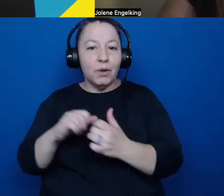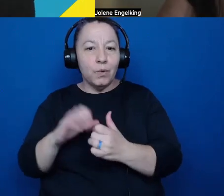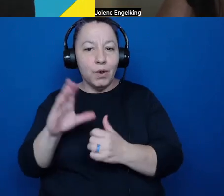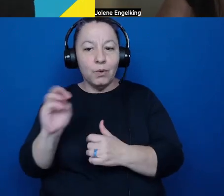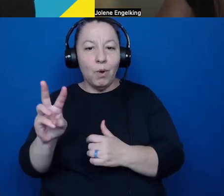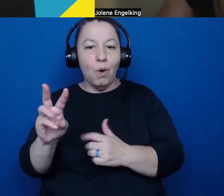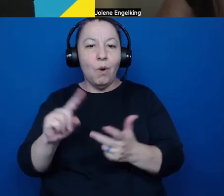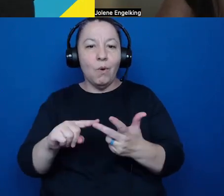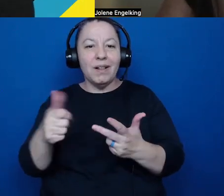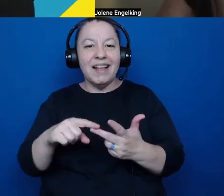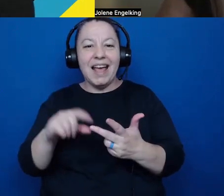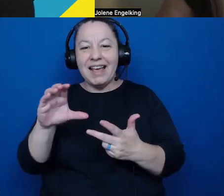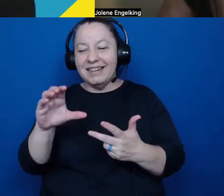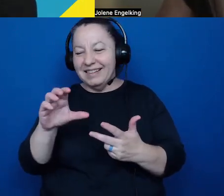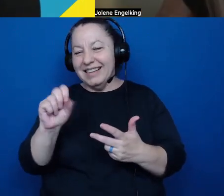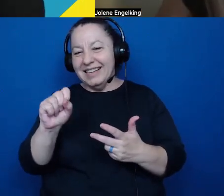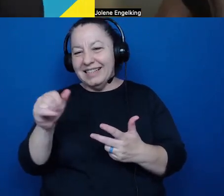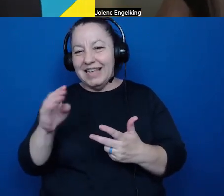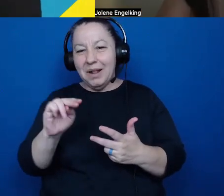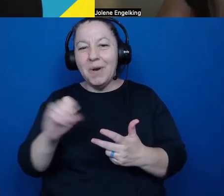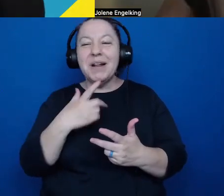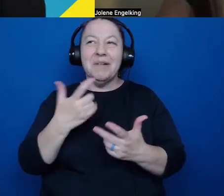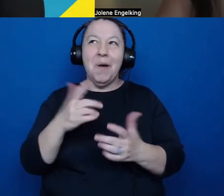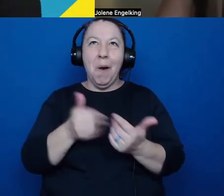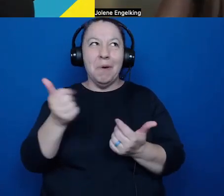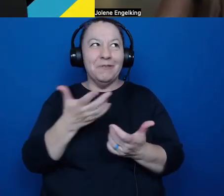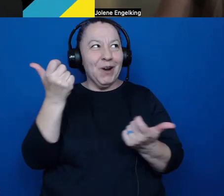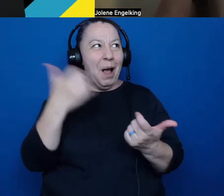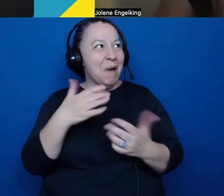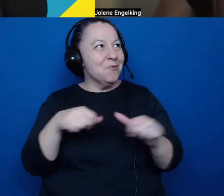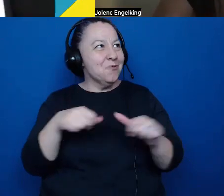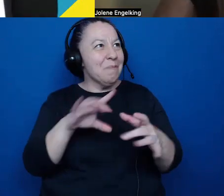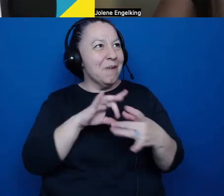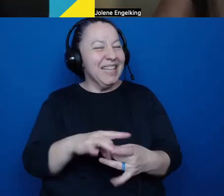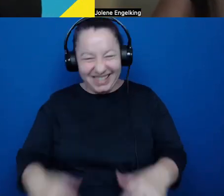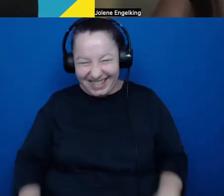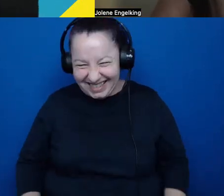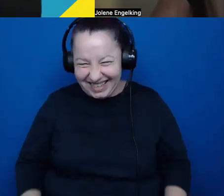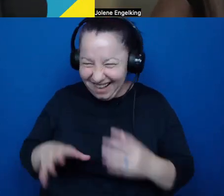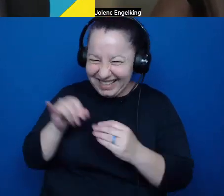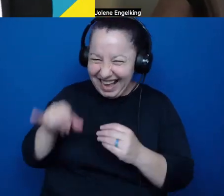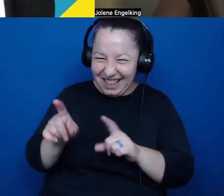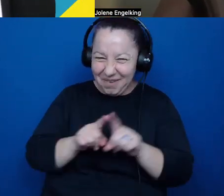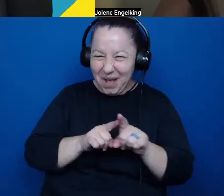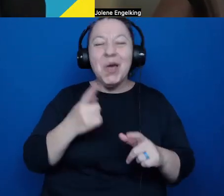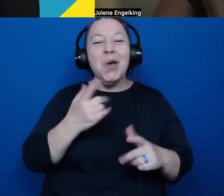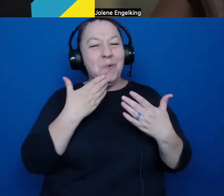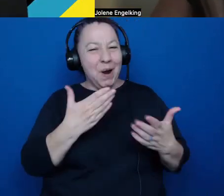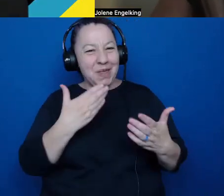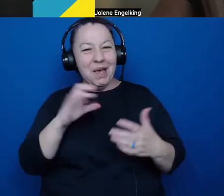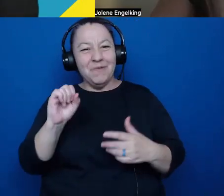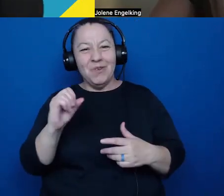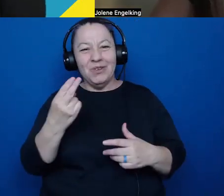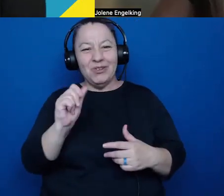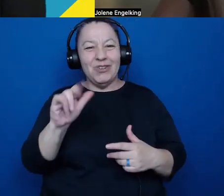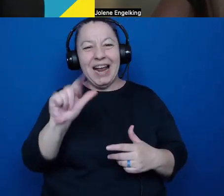Assiniboine. Oh my gosh, almost forgot my tribal affiliations. I know I was going to add that one in for you, but we're very thankful Shayla is